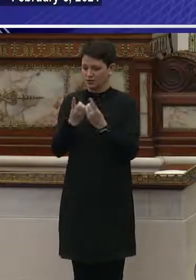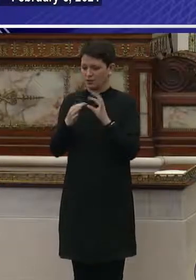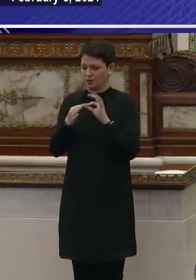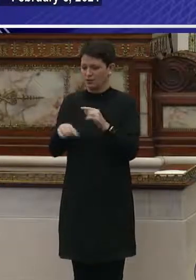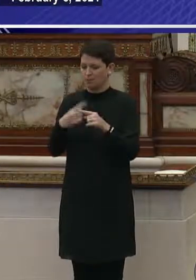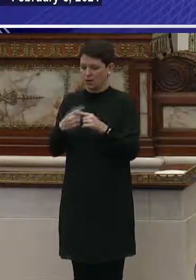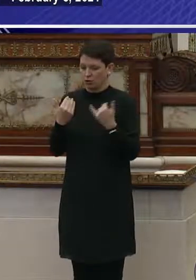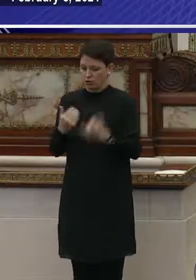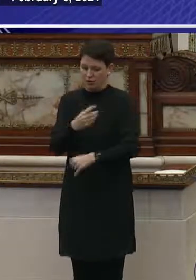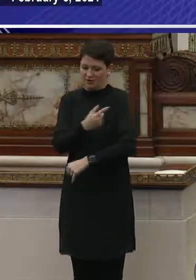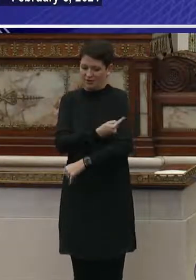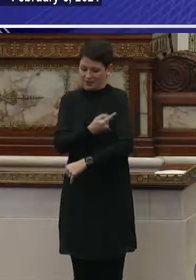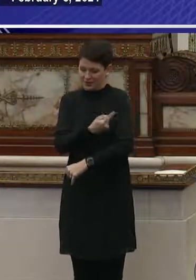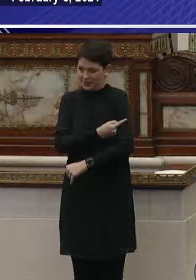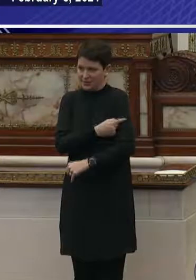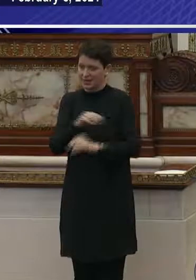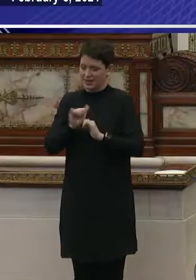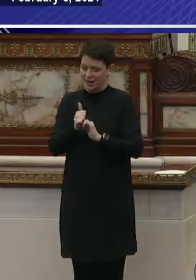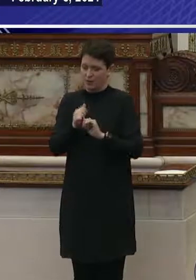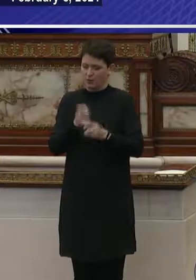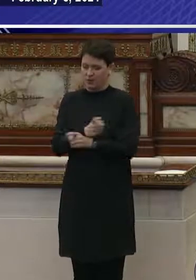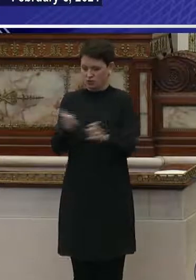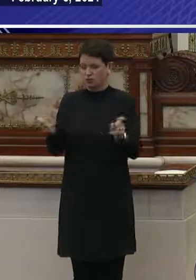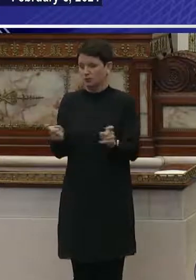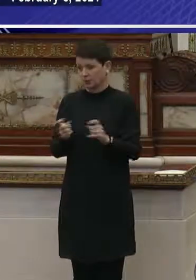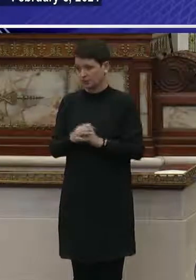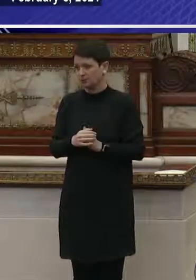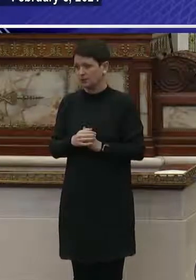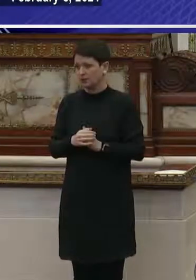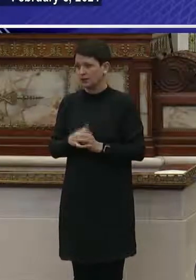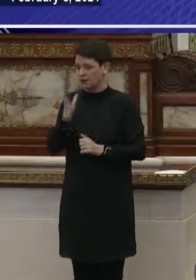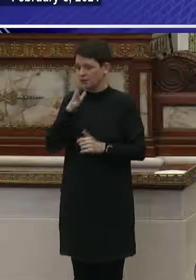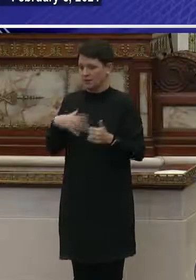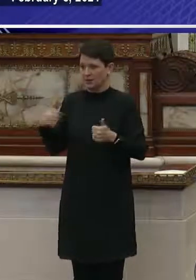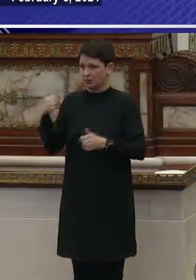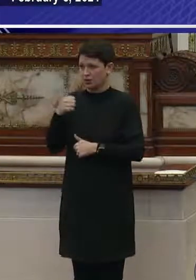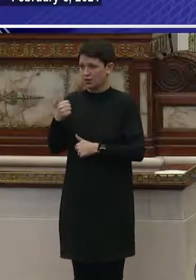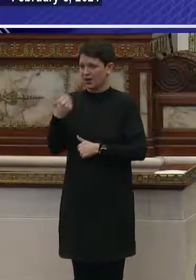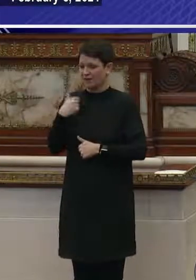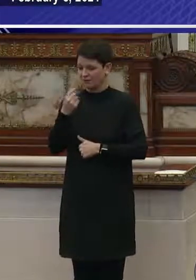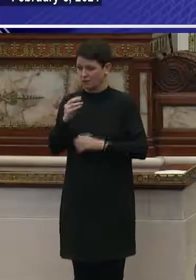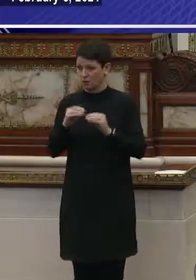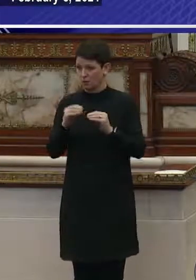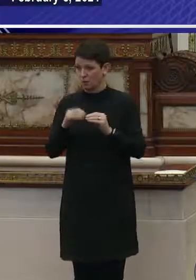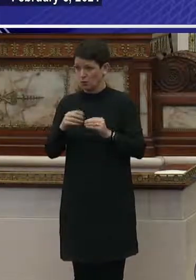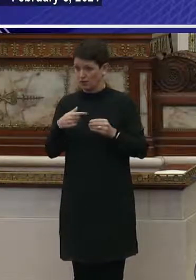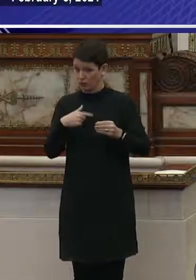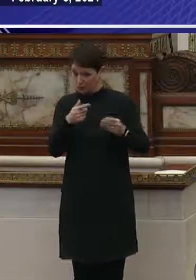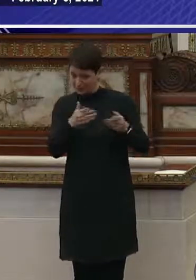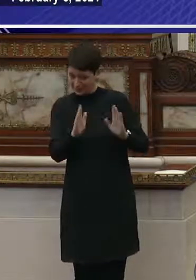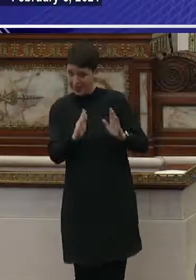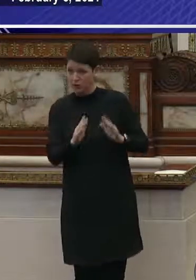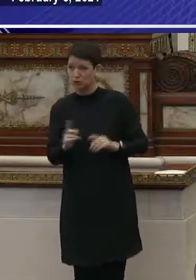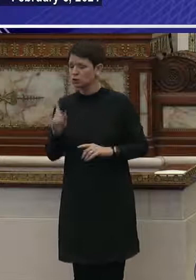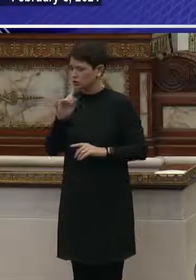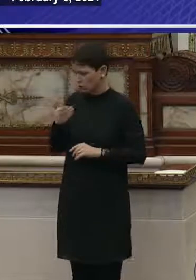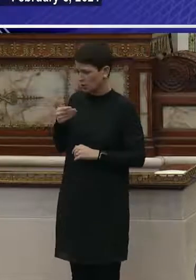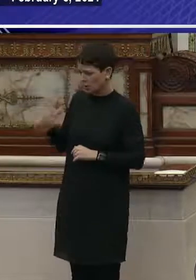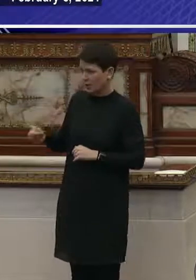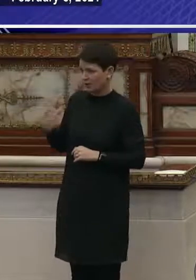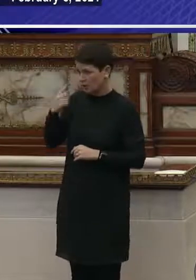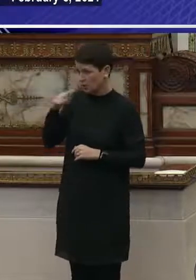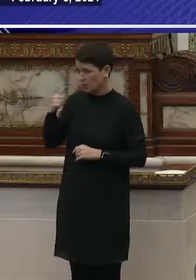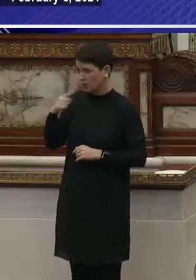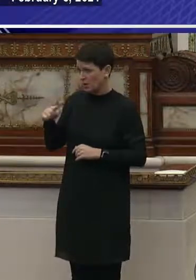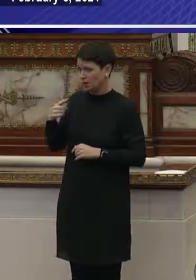current vaccines and how we are distributing them. Madam Chair, I have a few more questions if you will allow. Sure. If you don't mind,